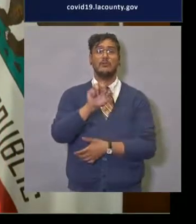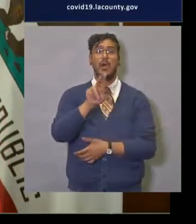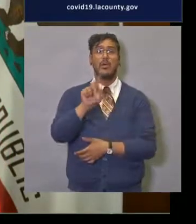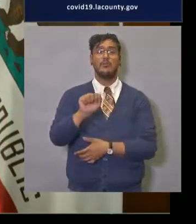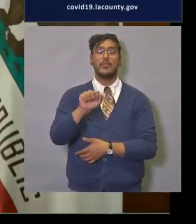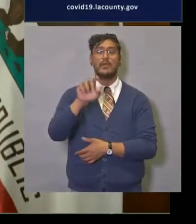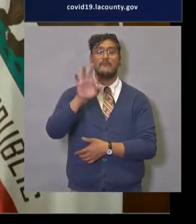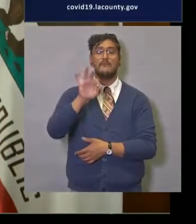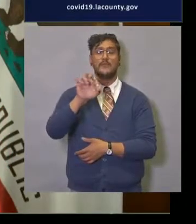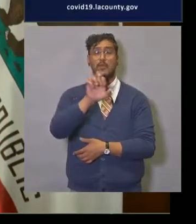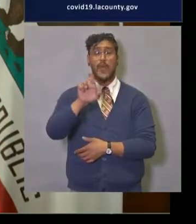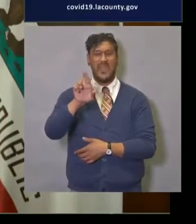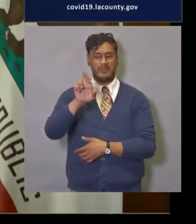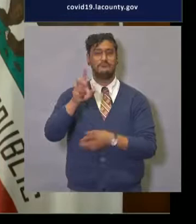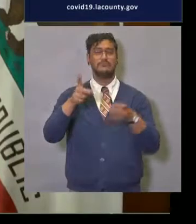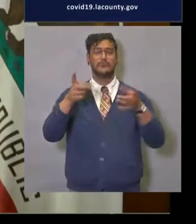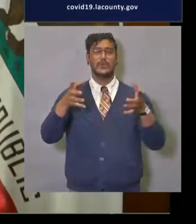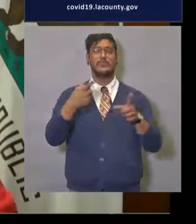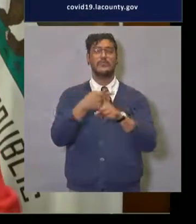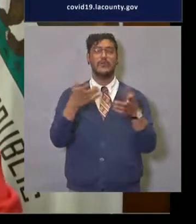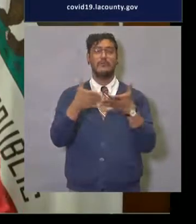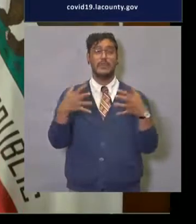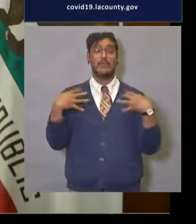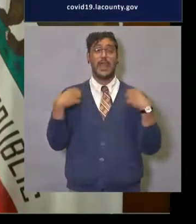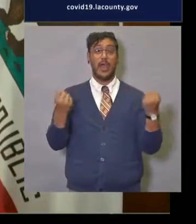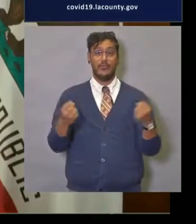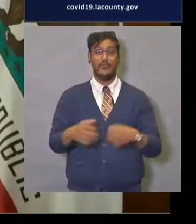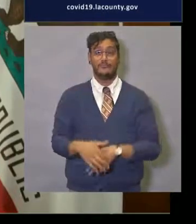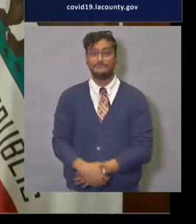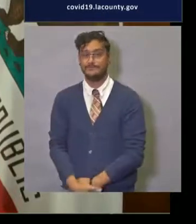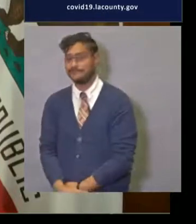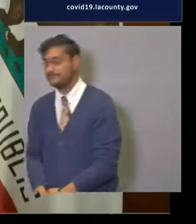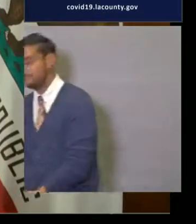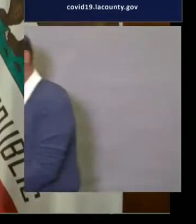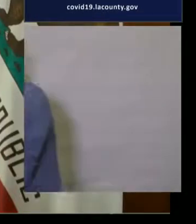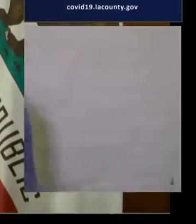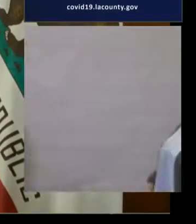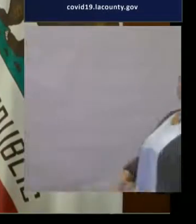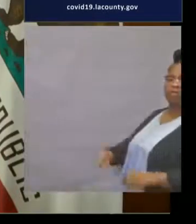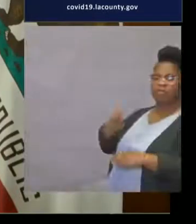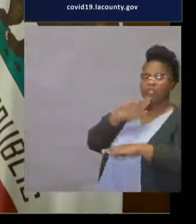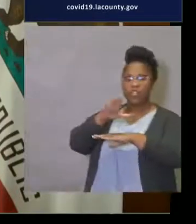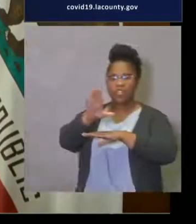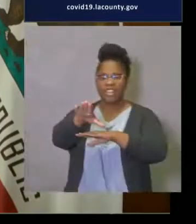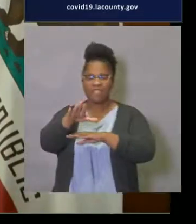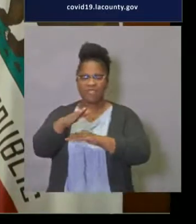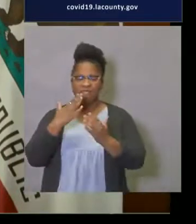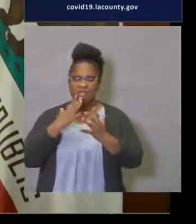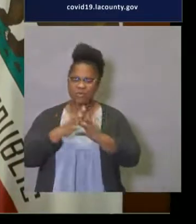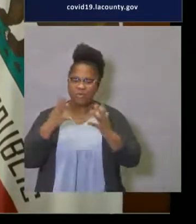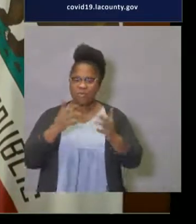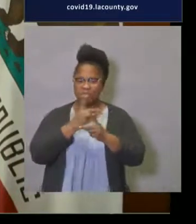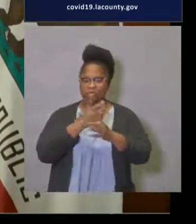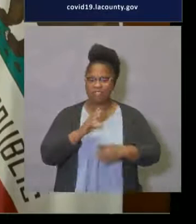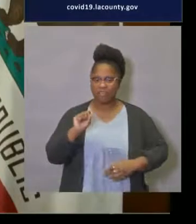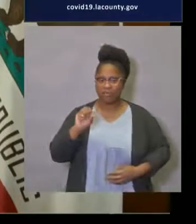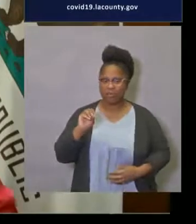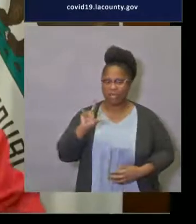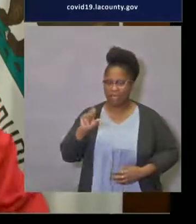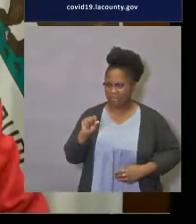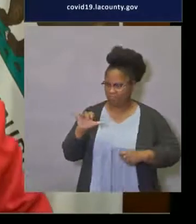our Director of Public Health. Well, good afternoon, and thank you so much, Supervisor Solis, and to the entire Board